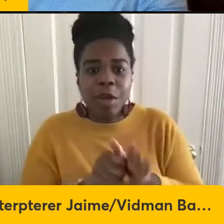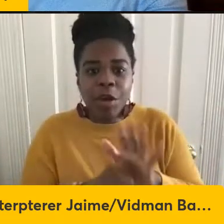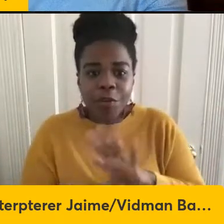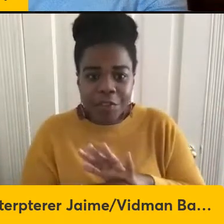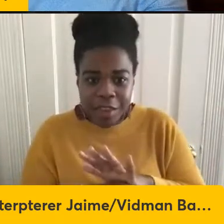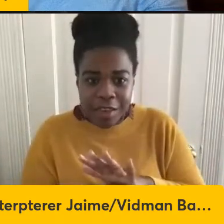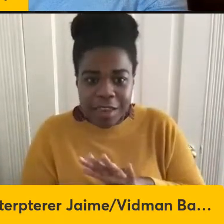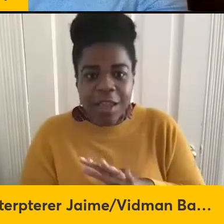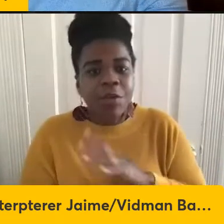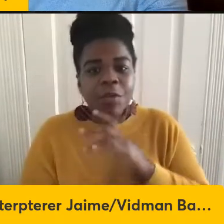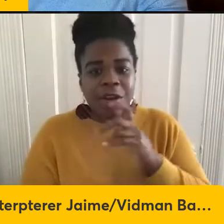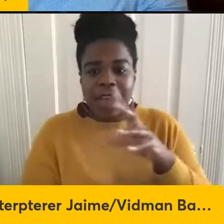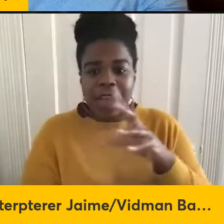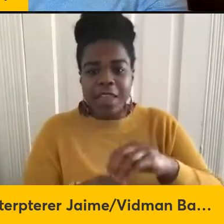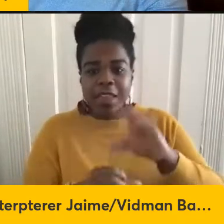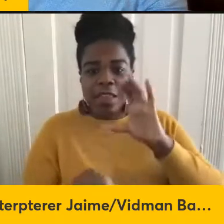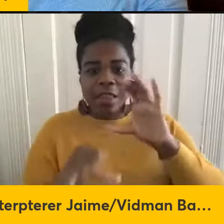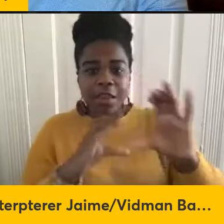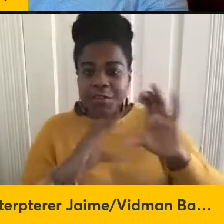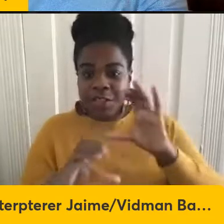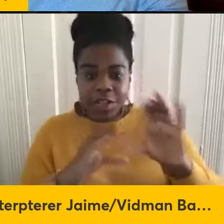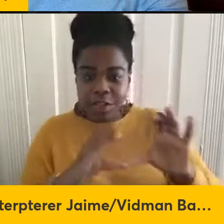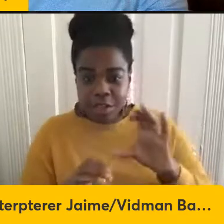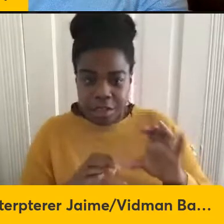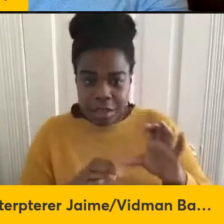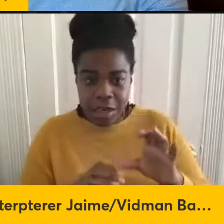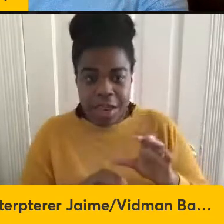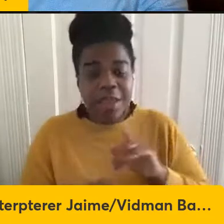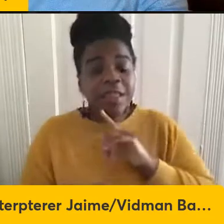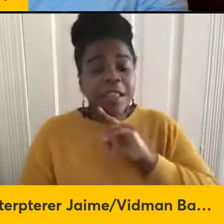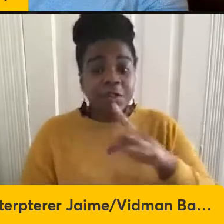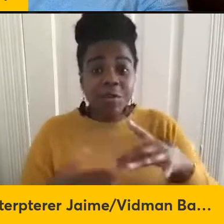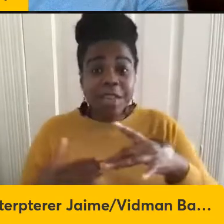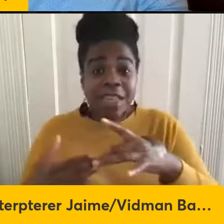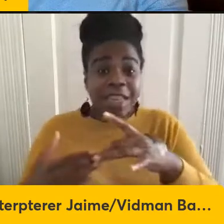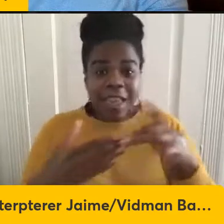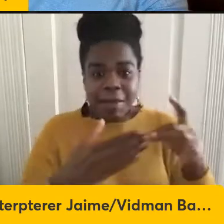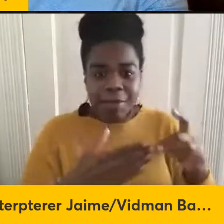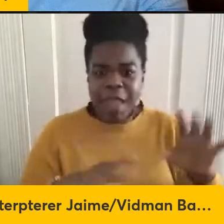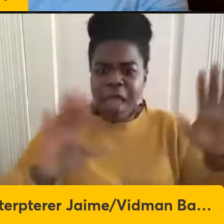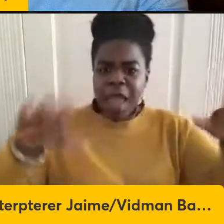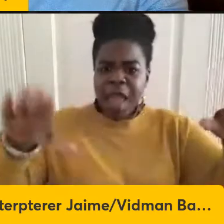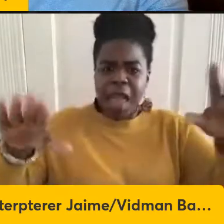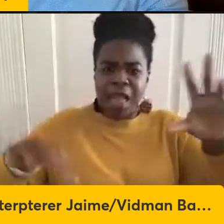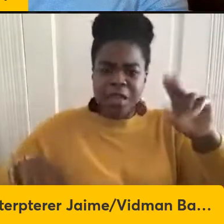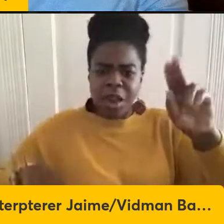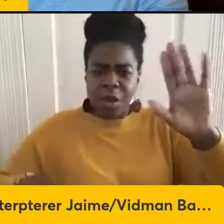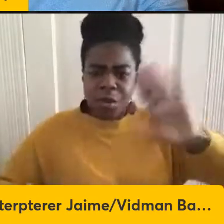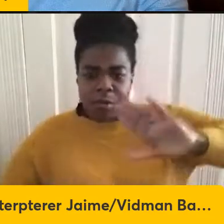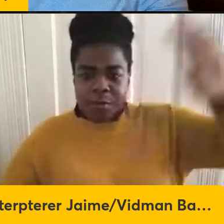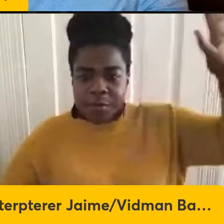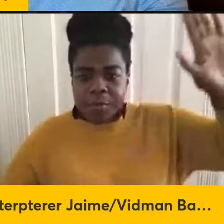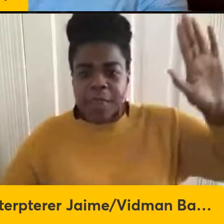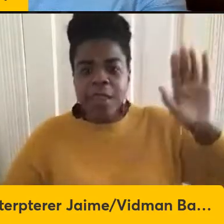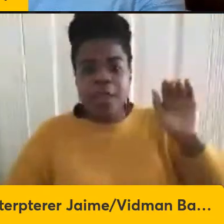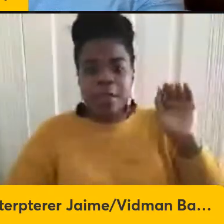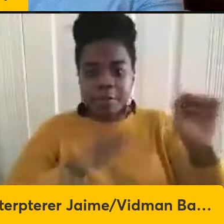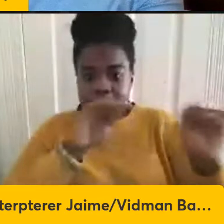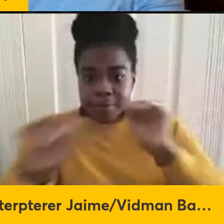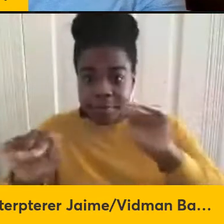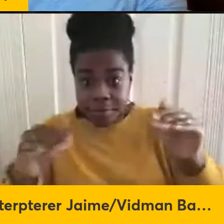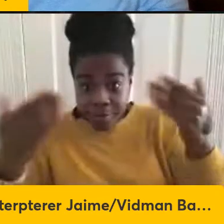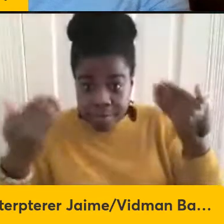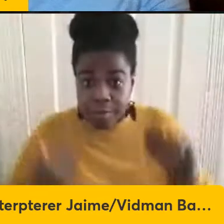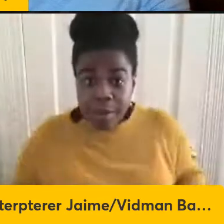in the conversation. So that was another reason that it really drove me to just say, no, hang on, I need to put my hand up and let people know that there's people like me,